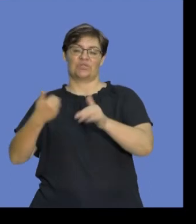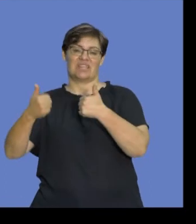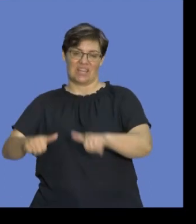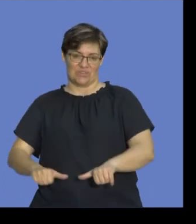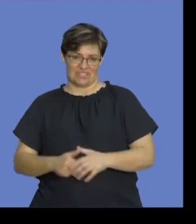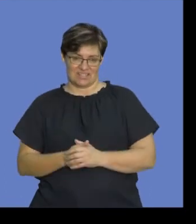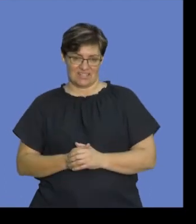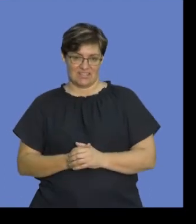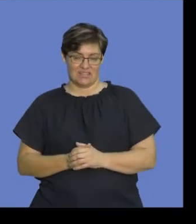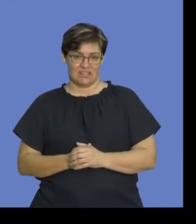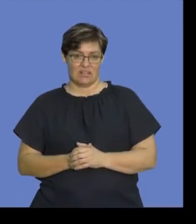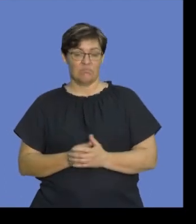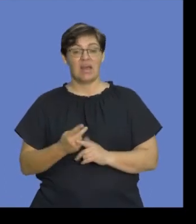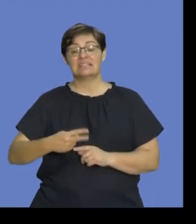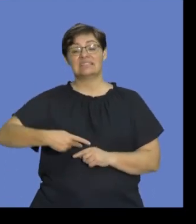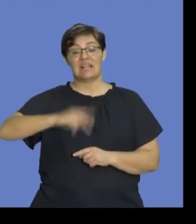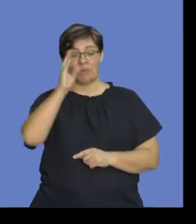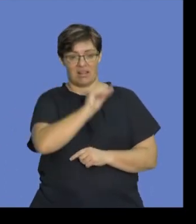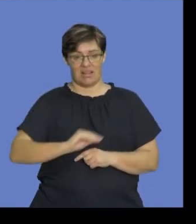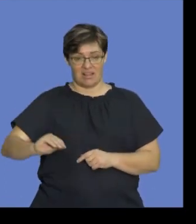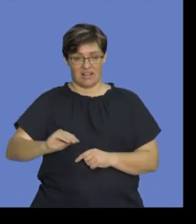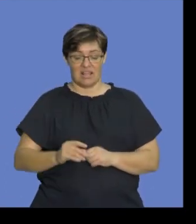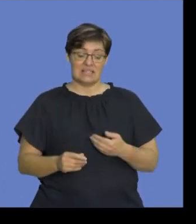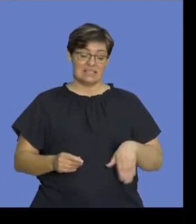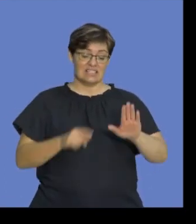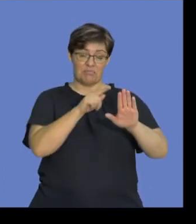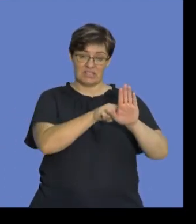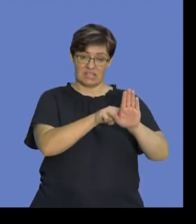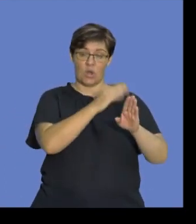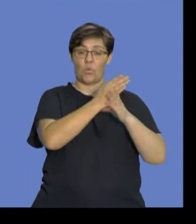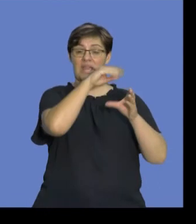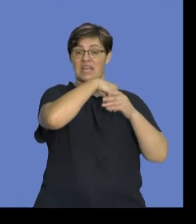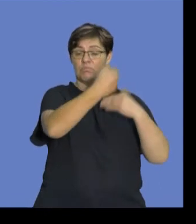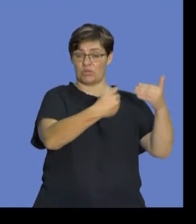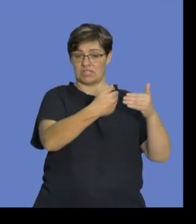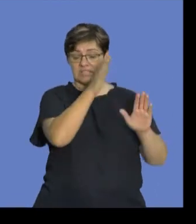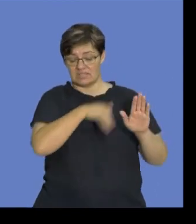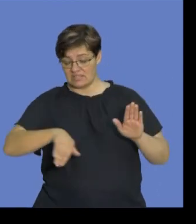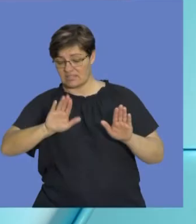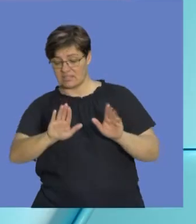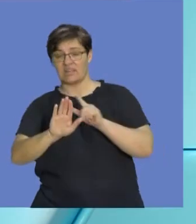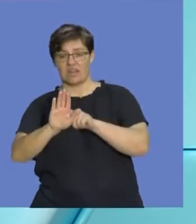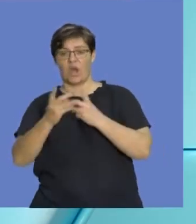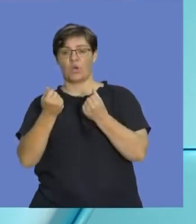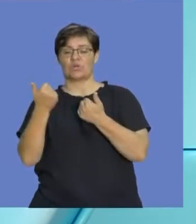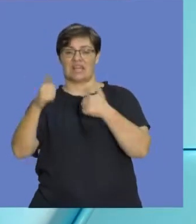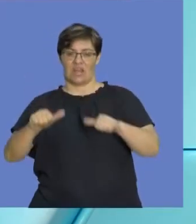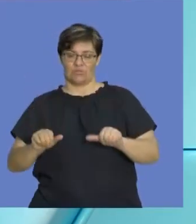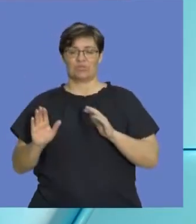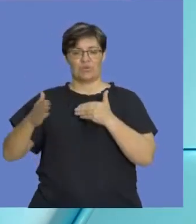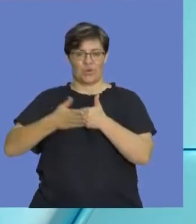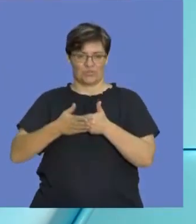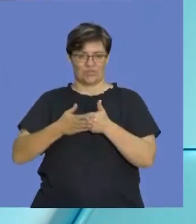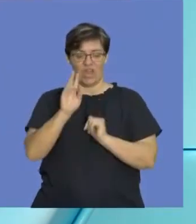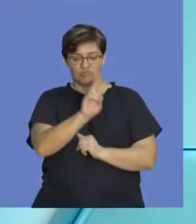work in process account. Once again, what's my double entry? A debit to work in process and a credit to my cost